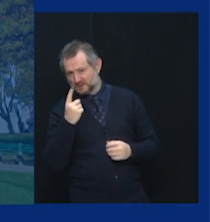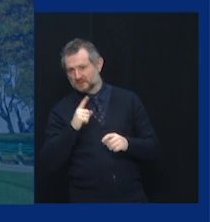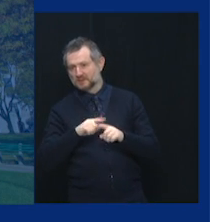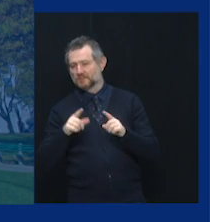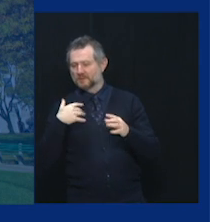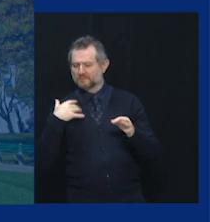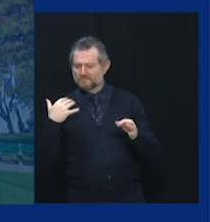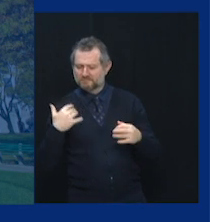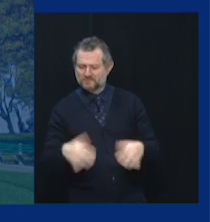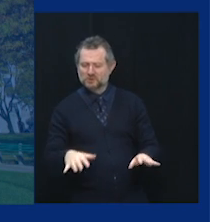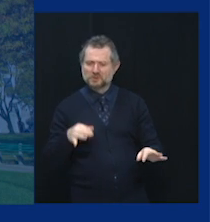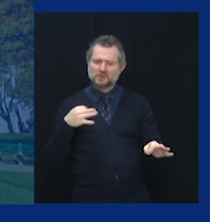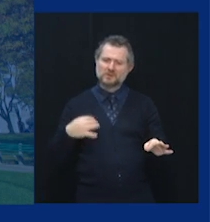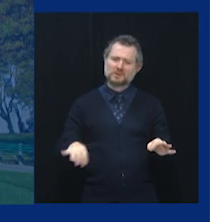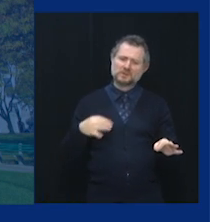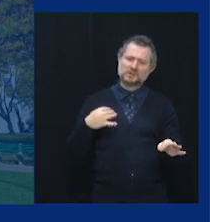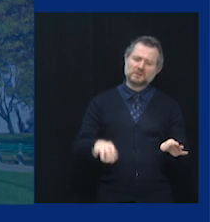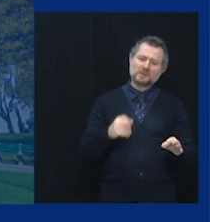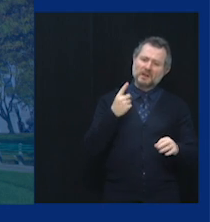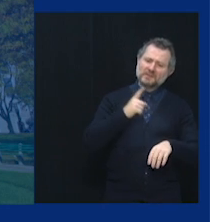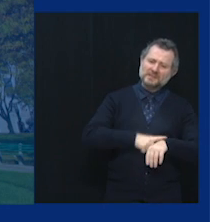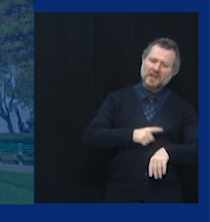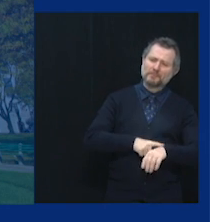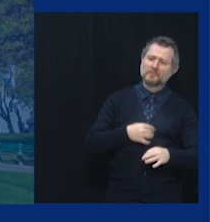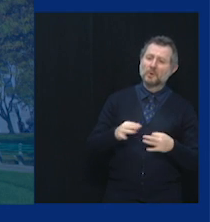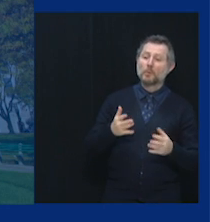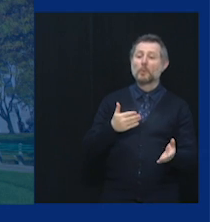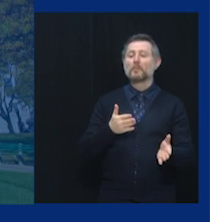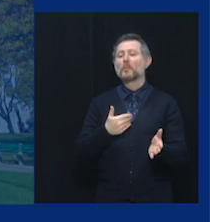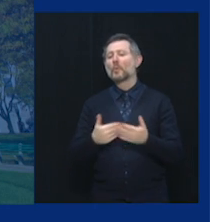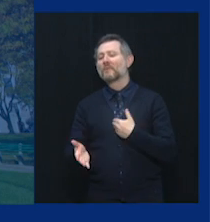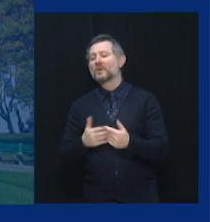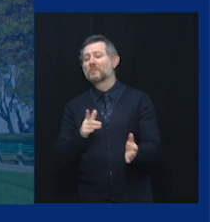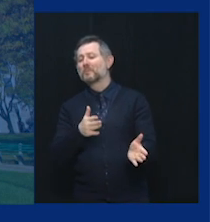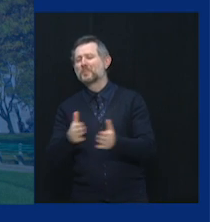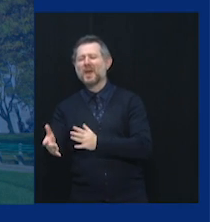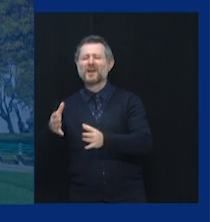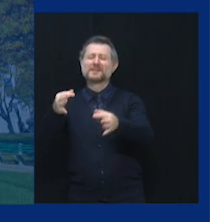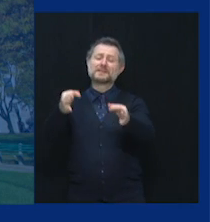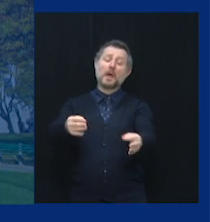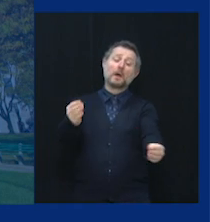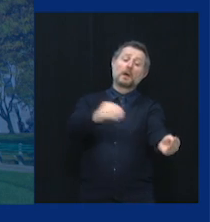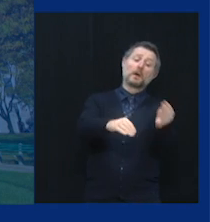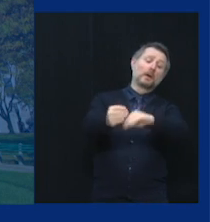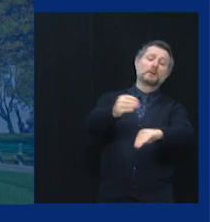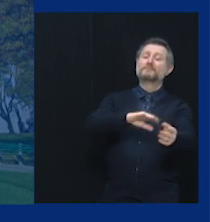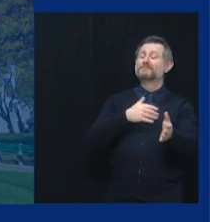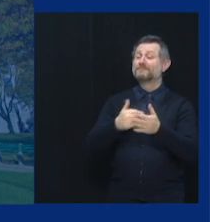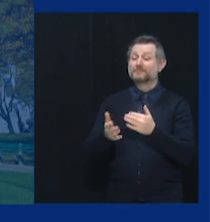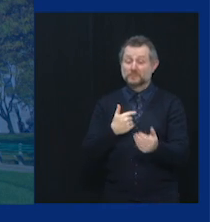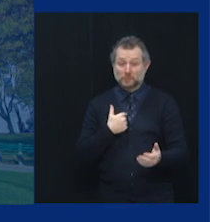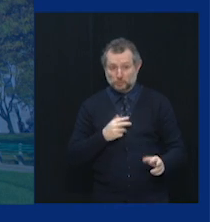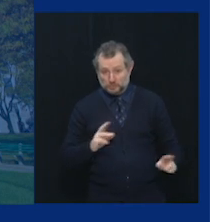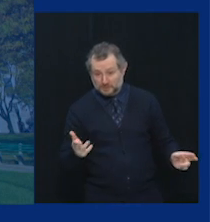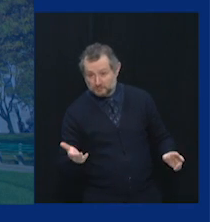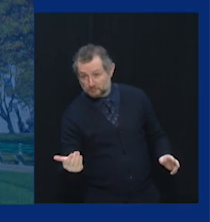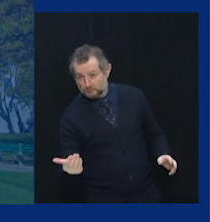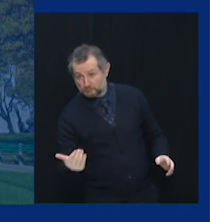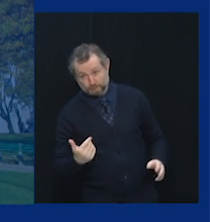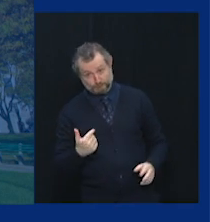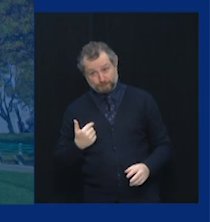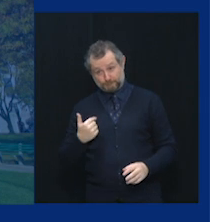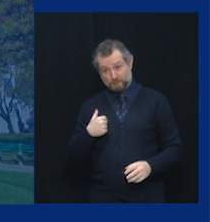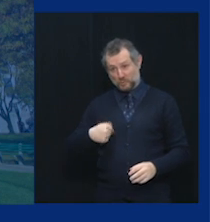The plan is whatever your community wants. Nobody's saying, we're telling you what's